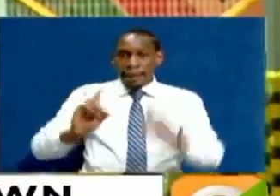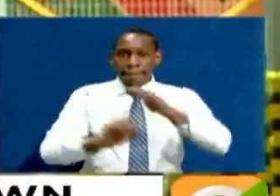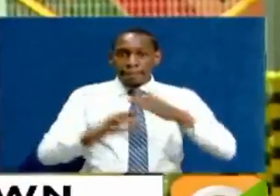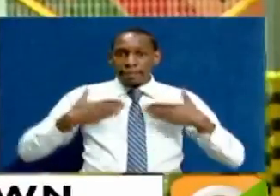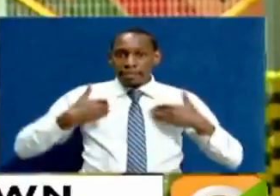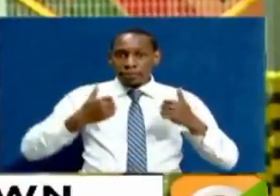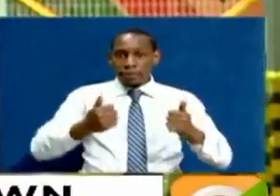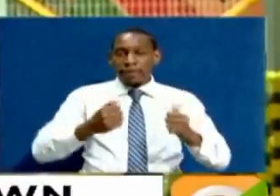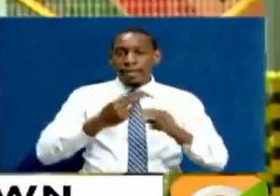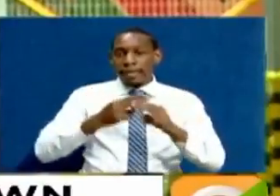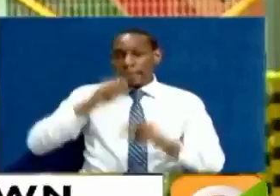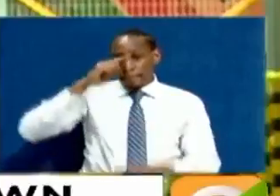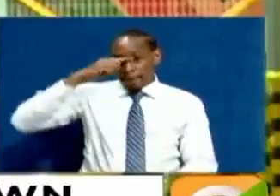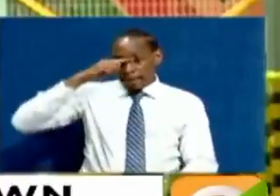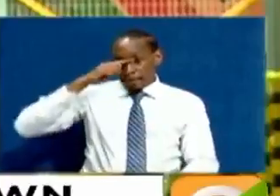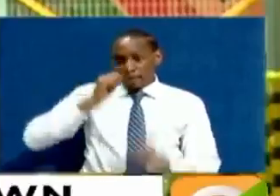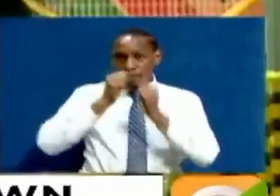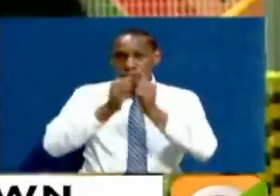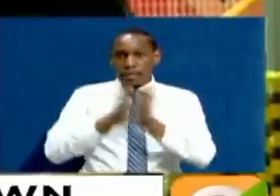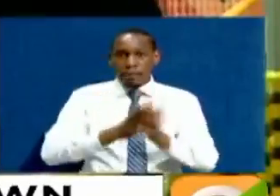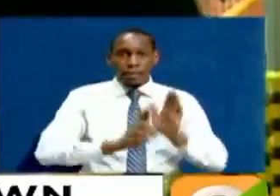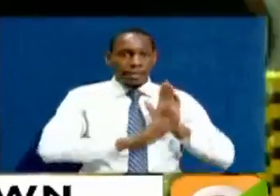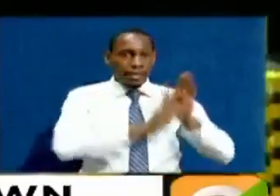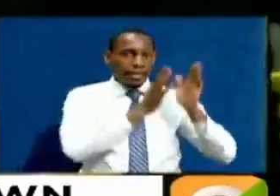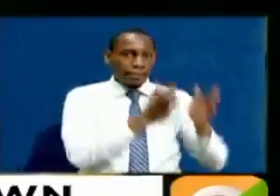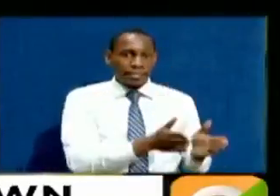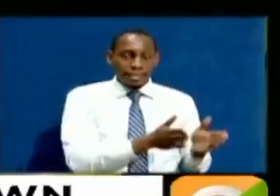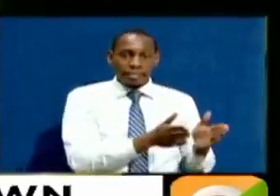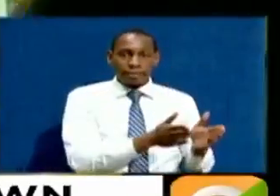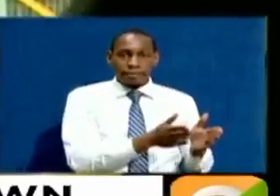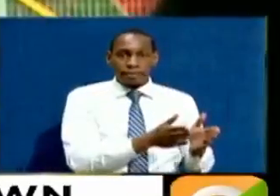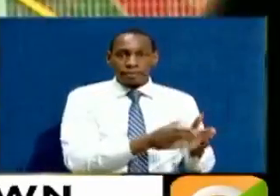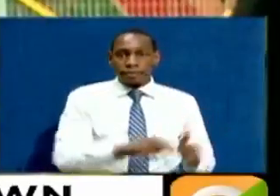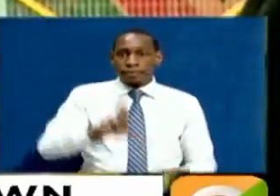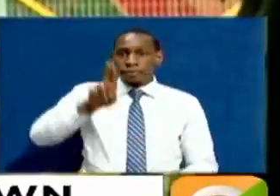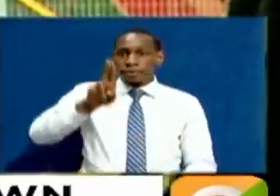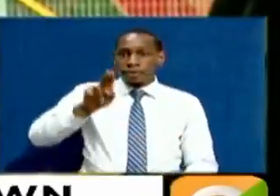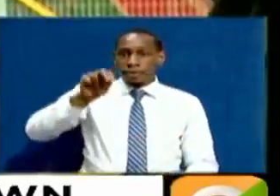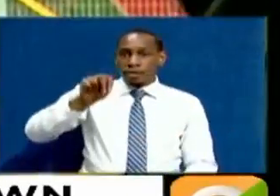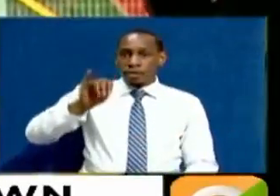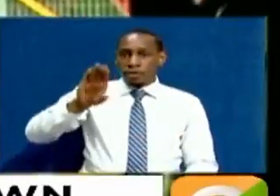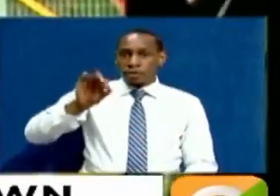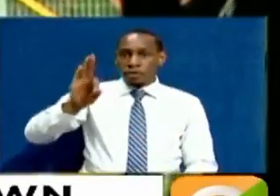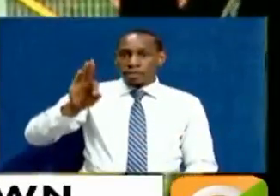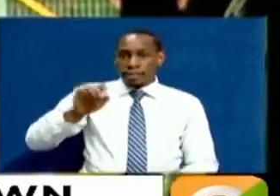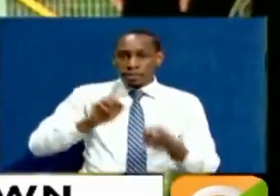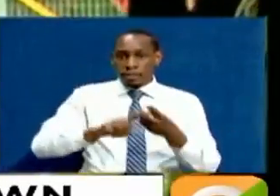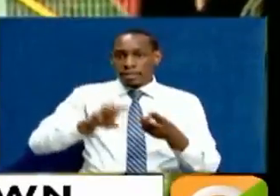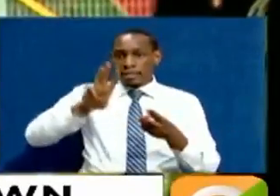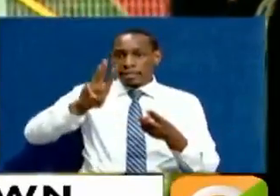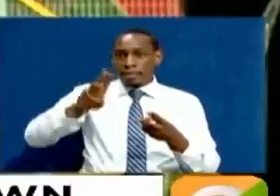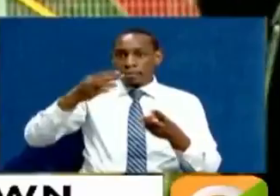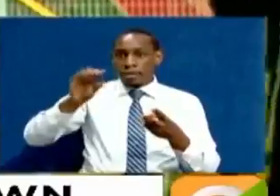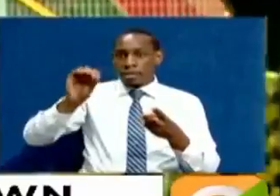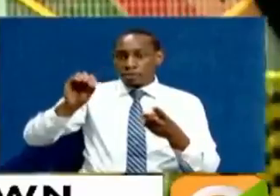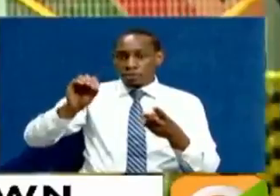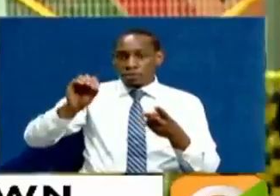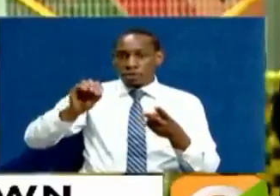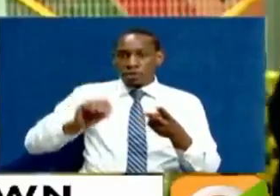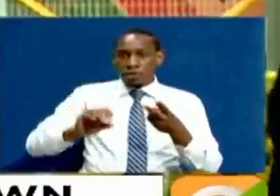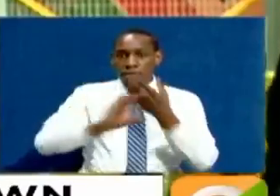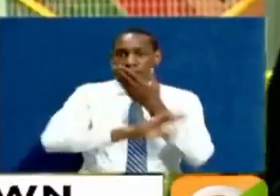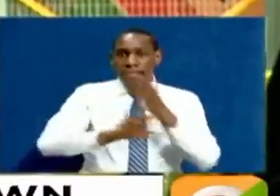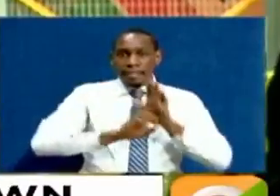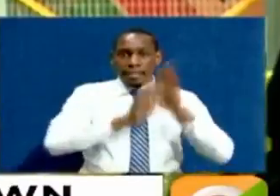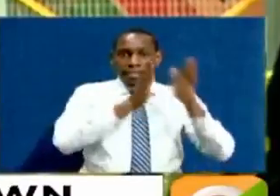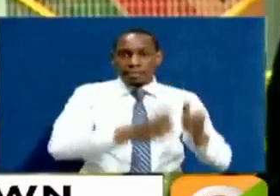of Health, Mutahi Kagwe, together with representatives from UNICEF here in the country, as well as the WHO, country representative